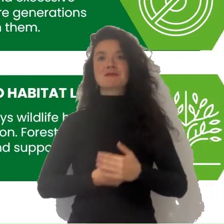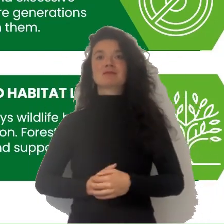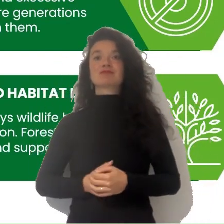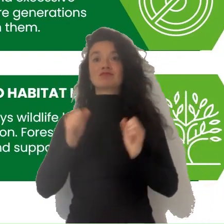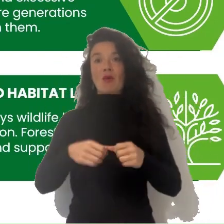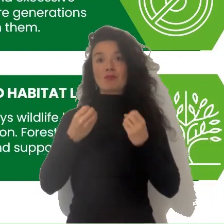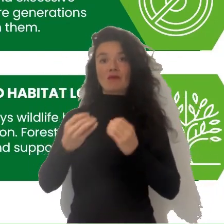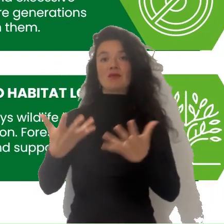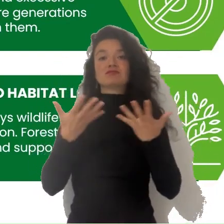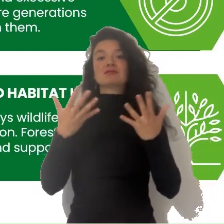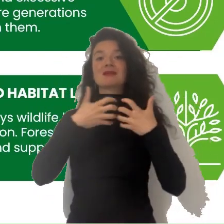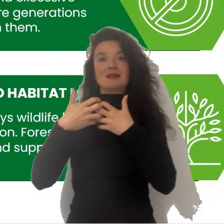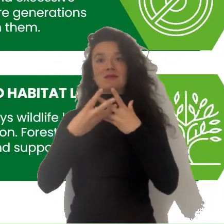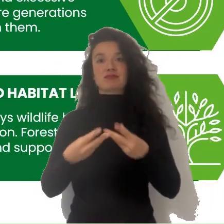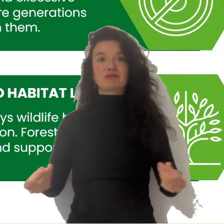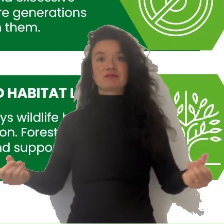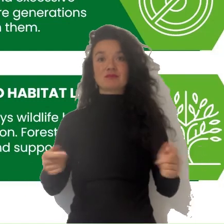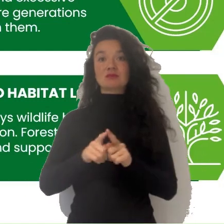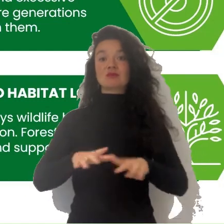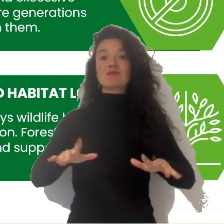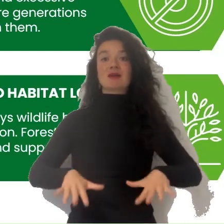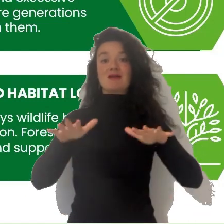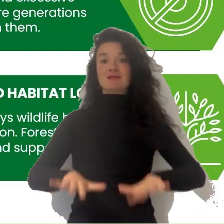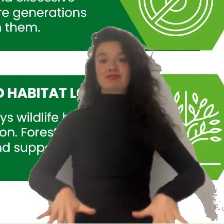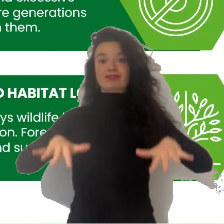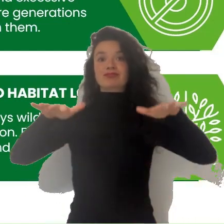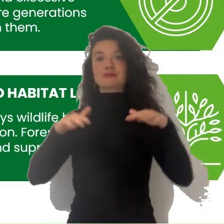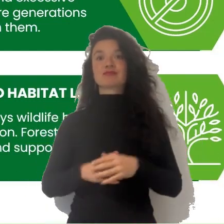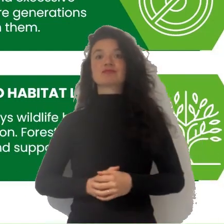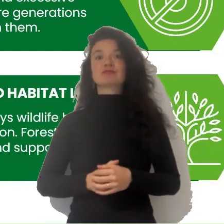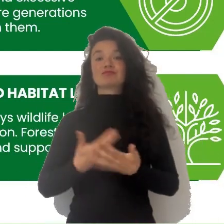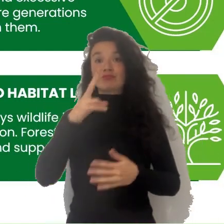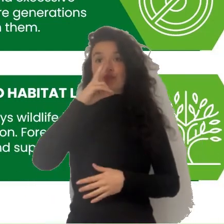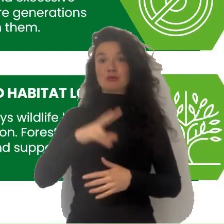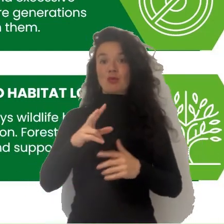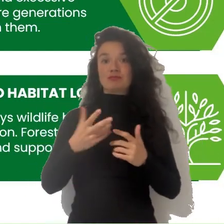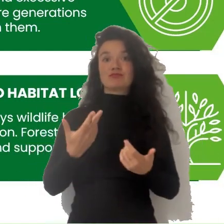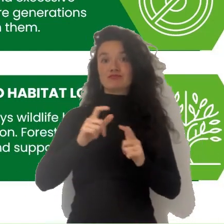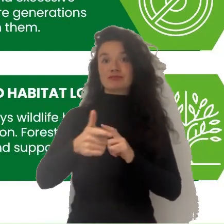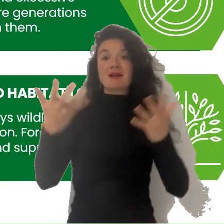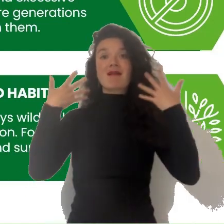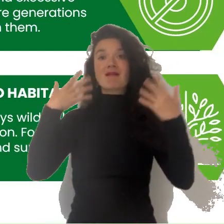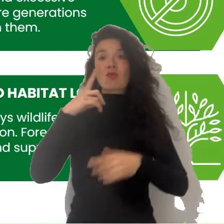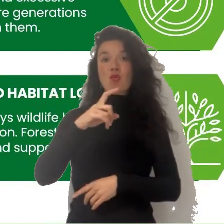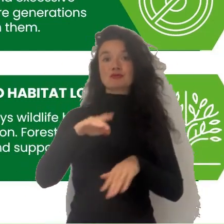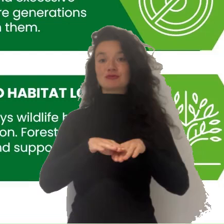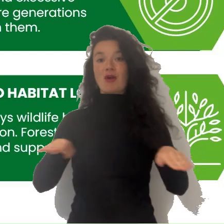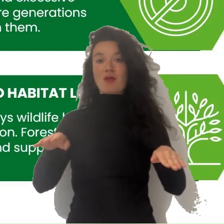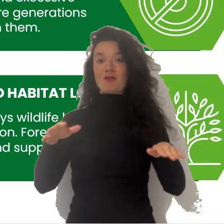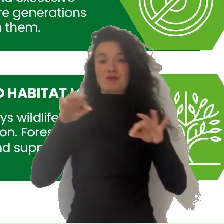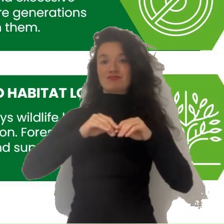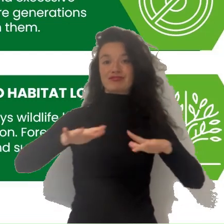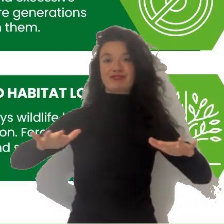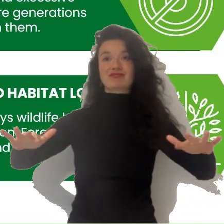and we're polluting this air, water, and soil. So we have negative impact on